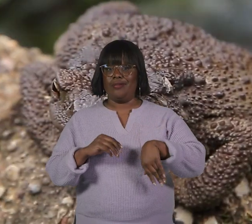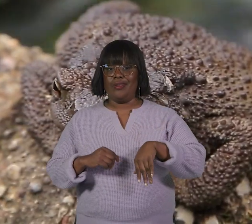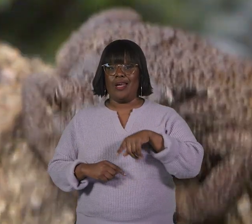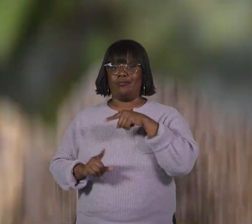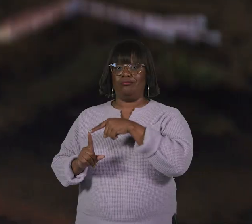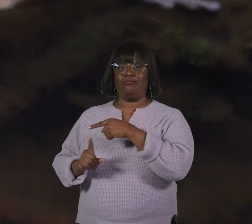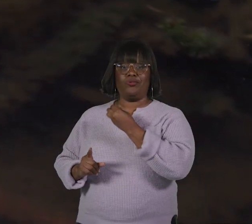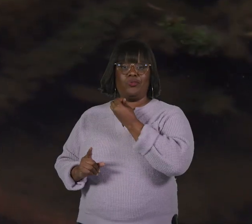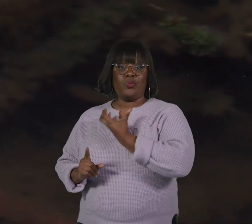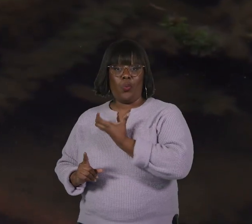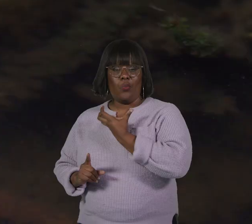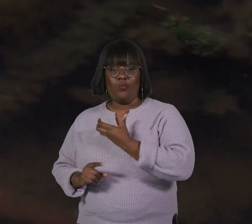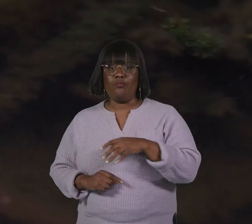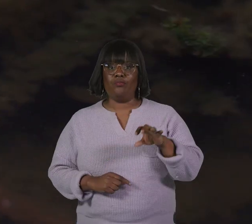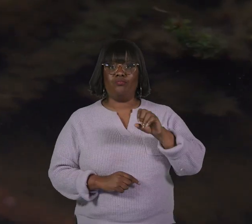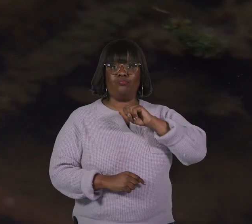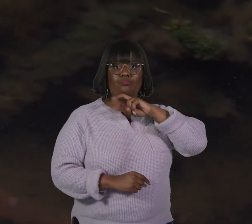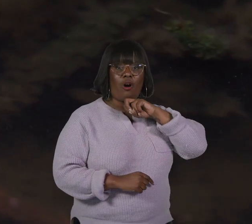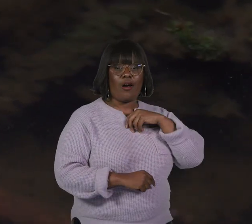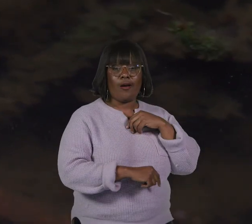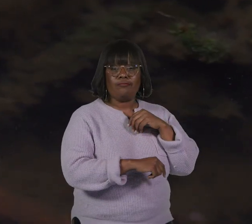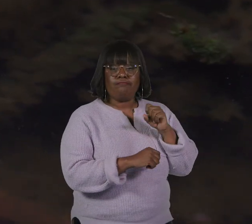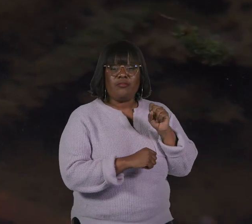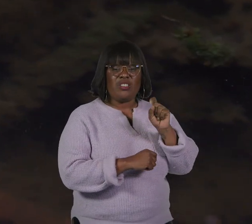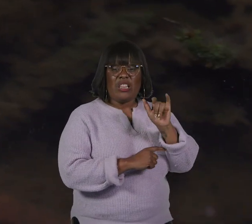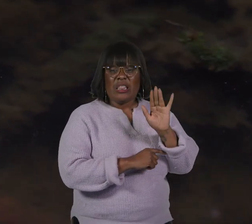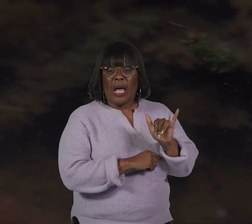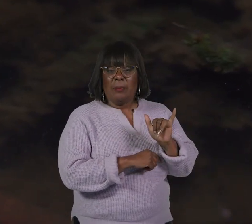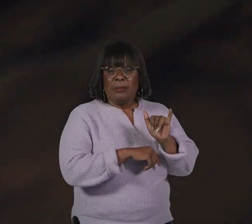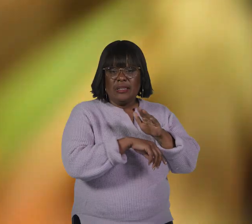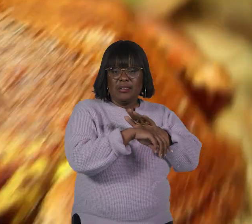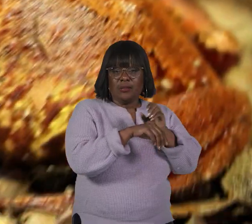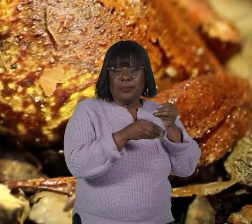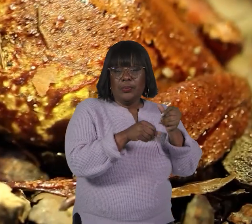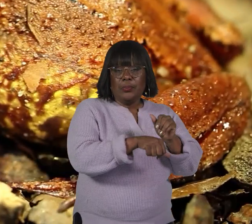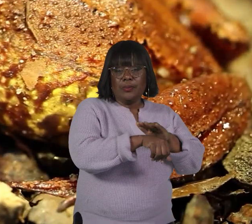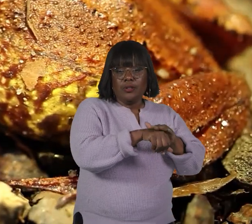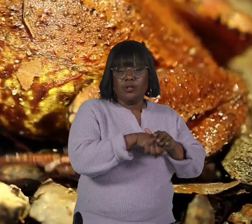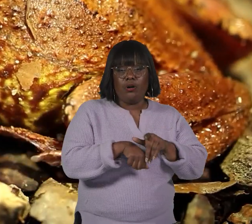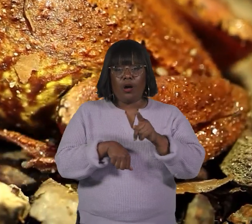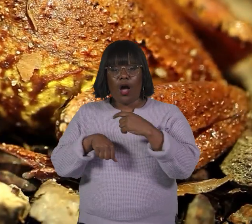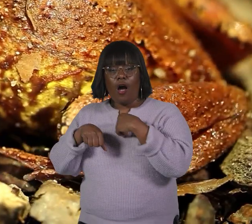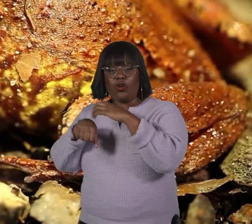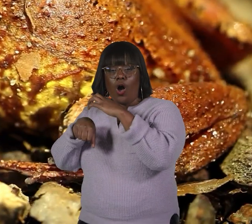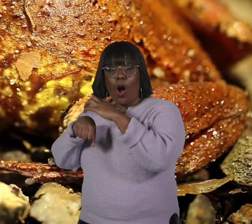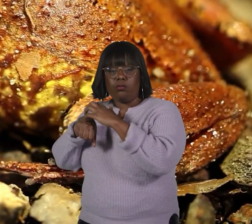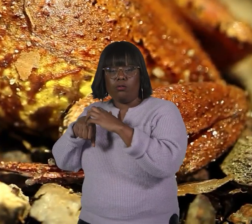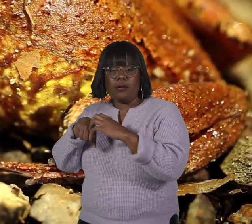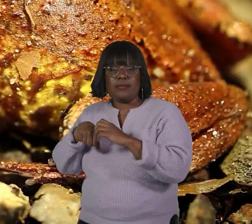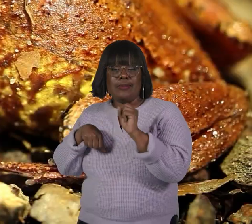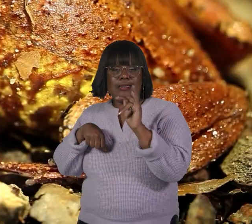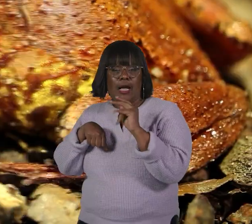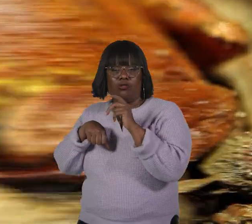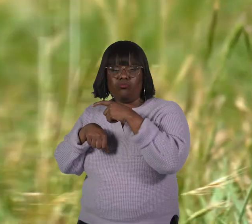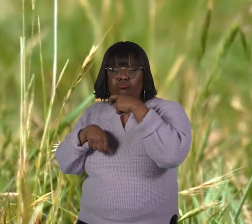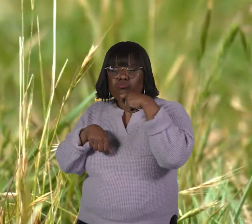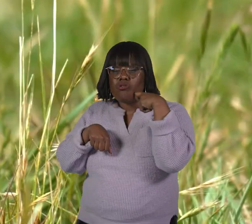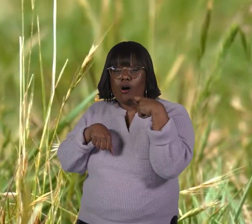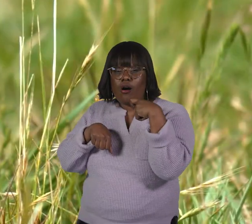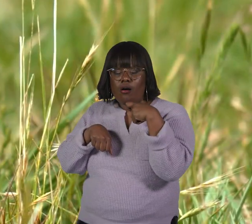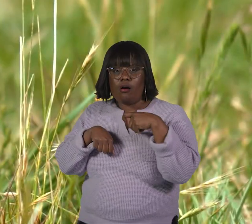toads. Frogs have slimy, smooth skin. Toads have dry, bumpy skin.